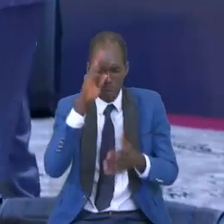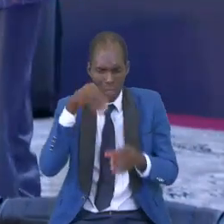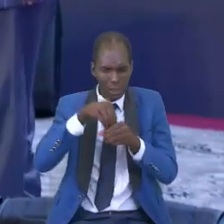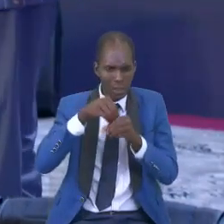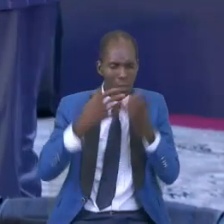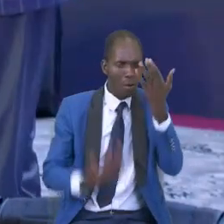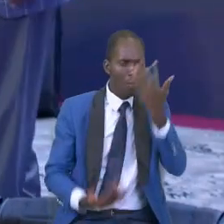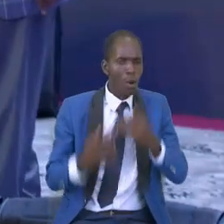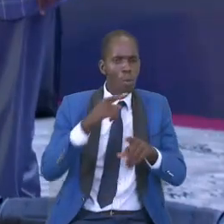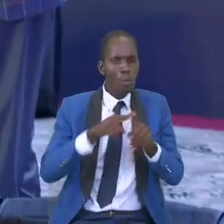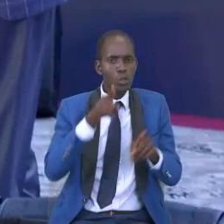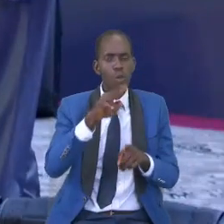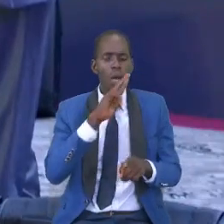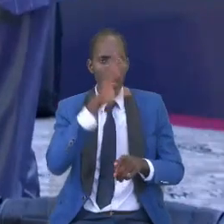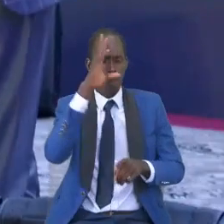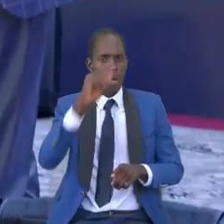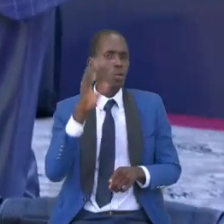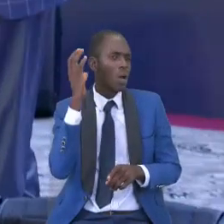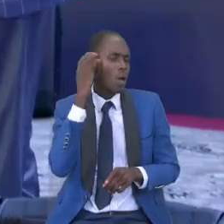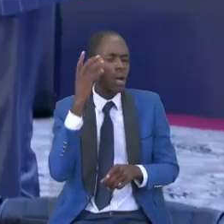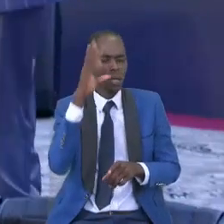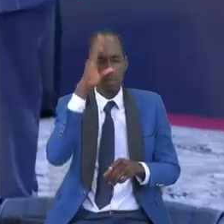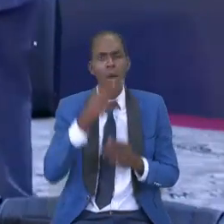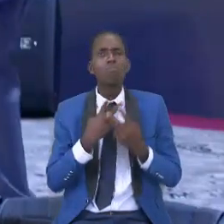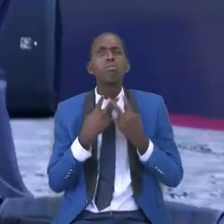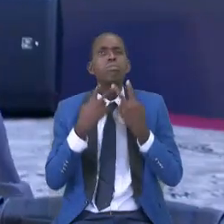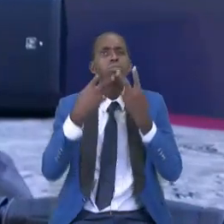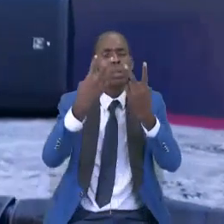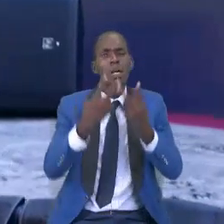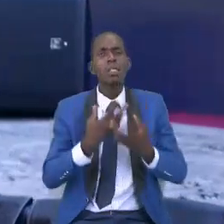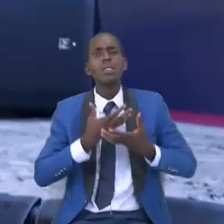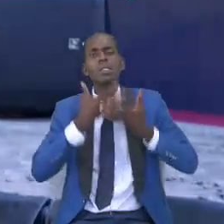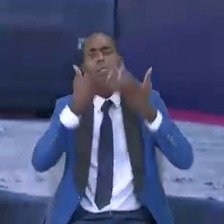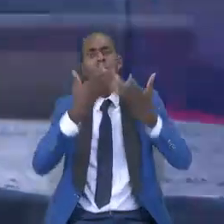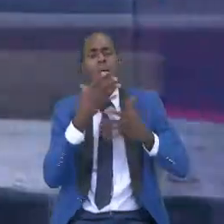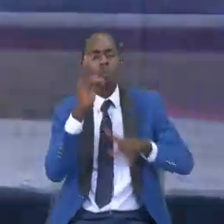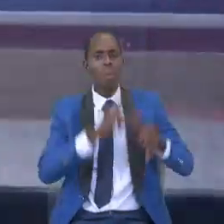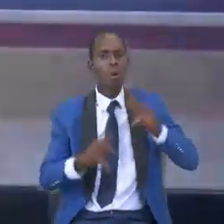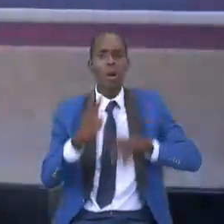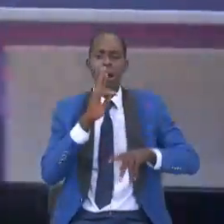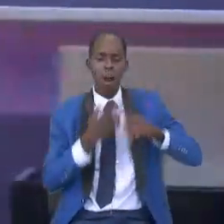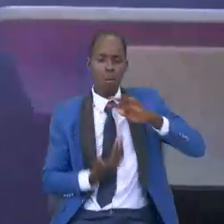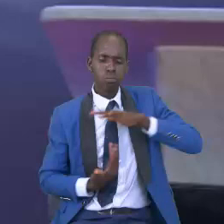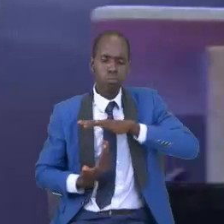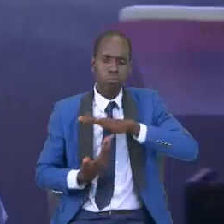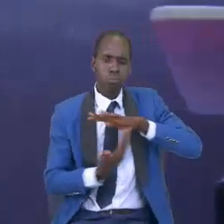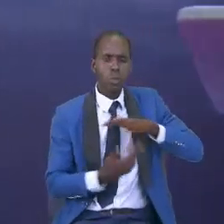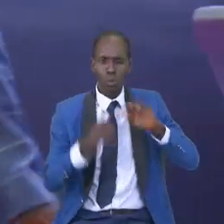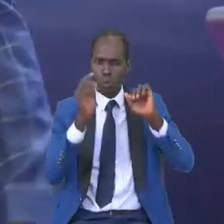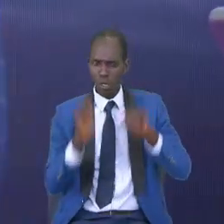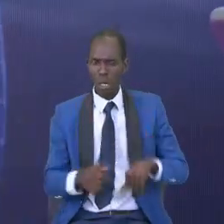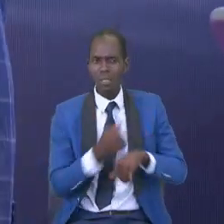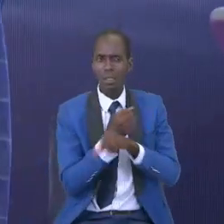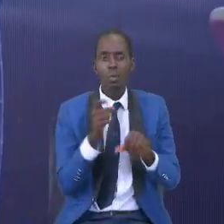the cry, you hear the screaming, and you hear the people are burning, and you could rescue them, but you